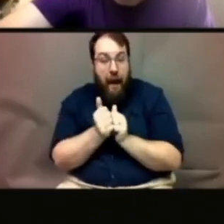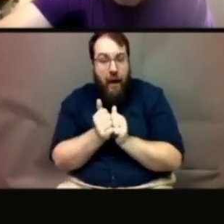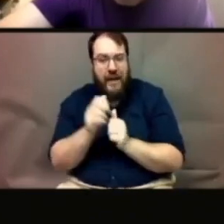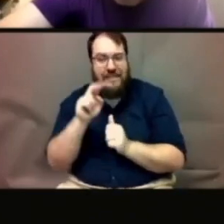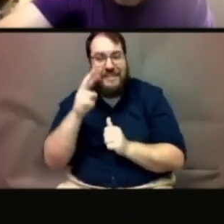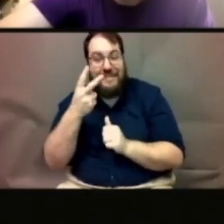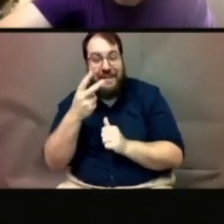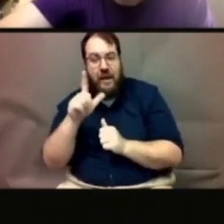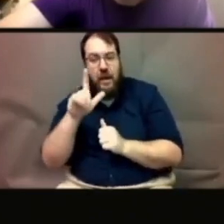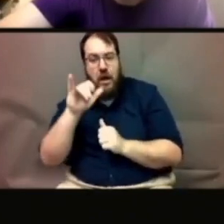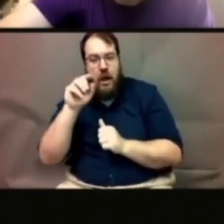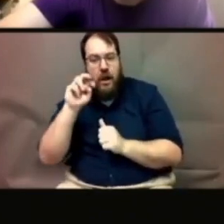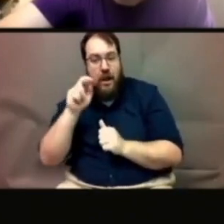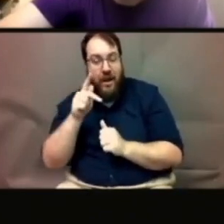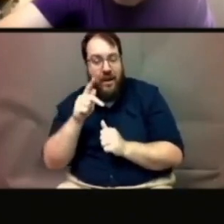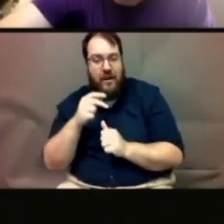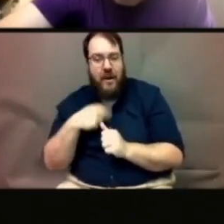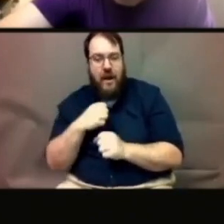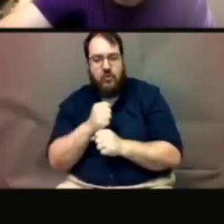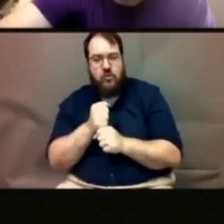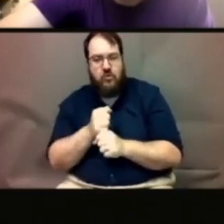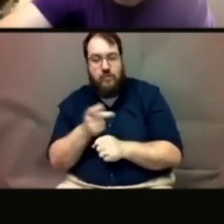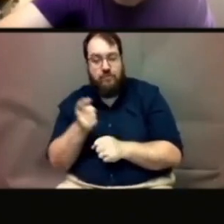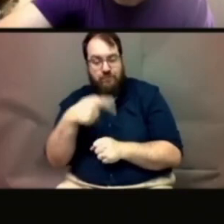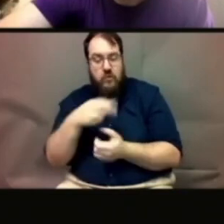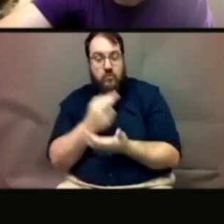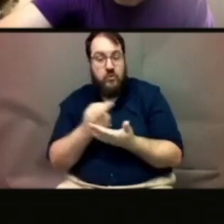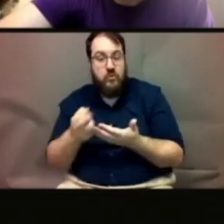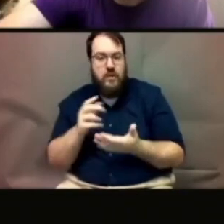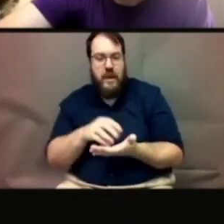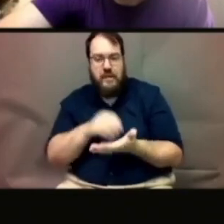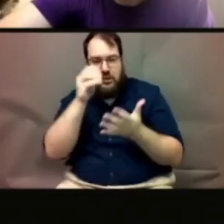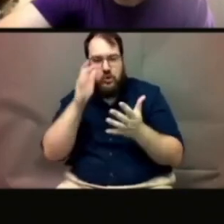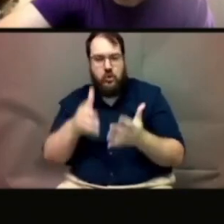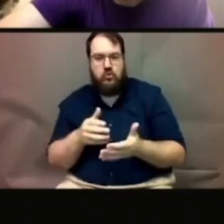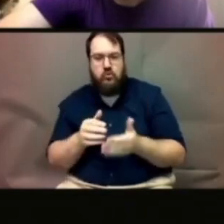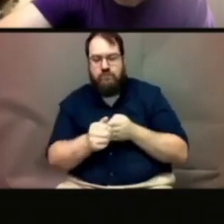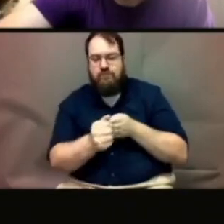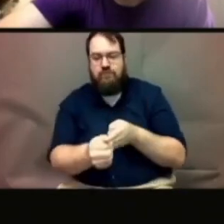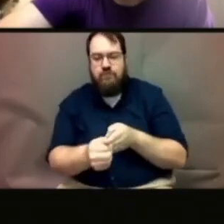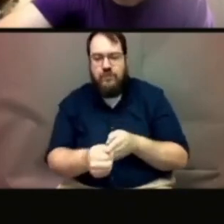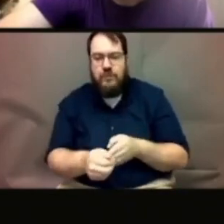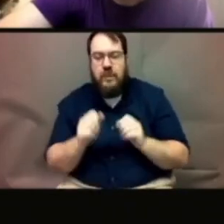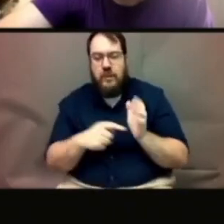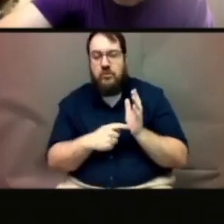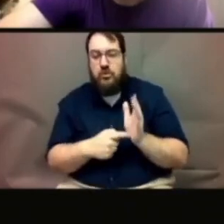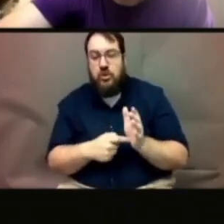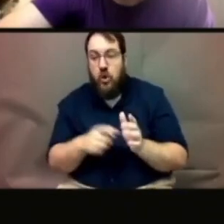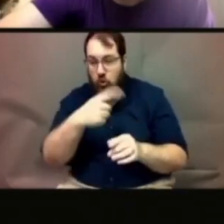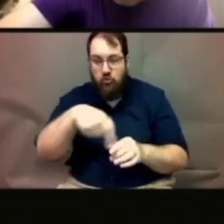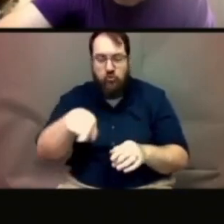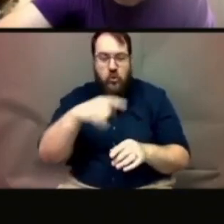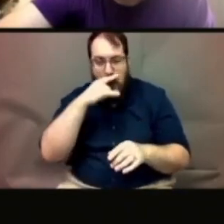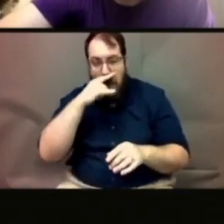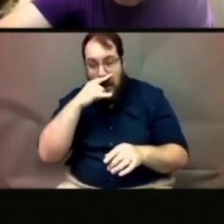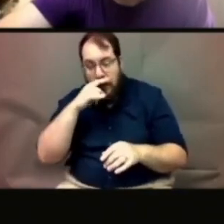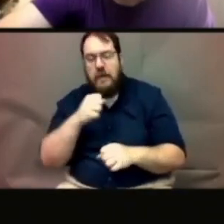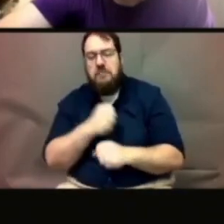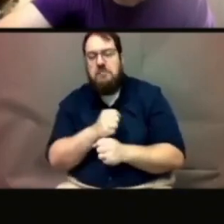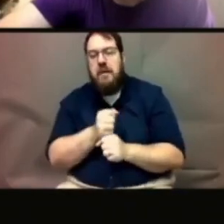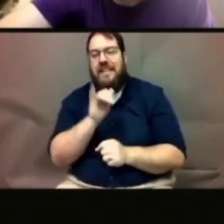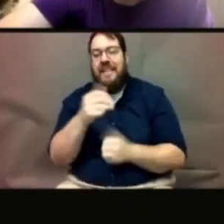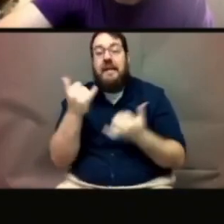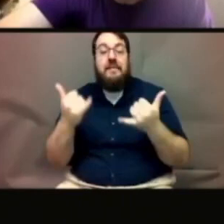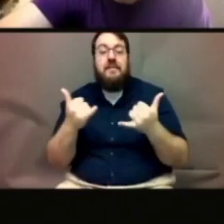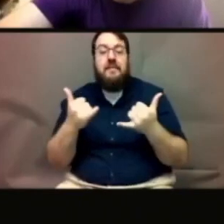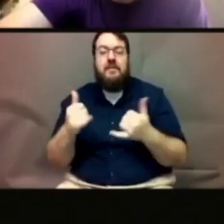there, I create all those resources, and those are student guides that you can say, here kids, make this today, and they can go make it. And like Eric